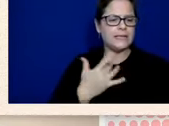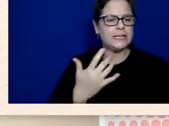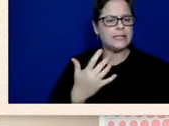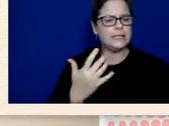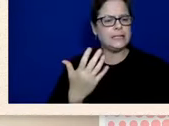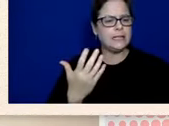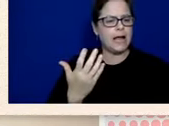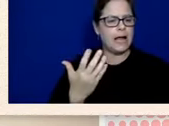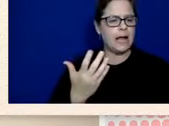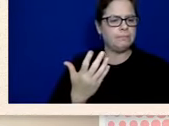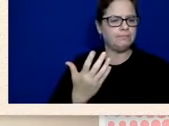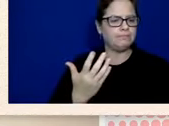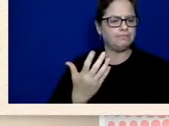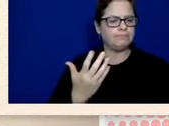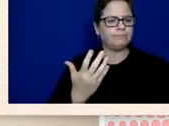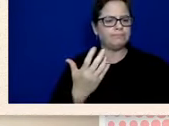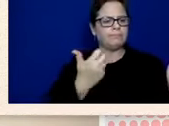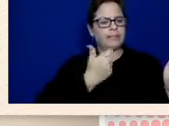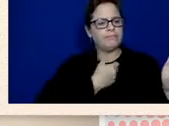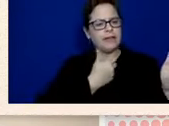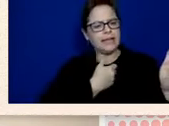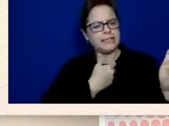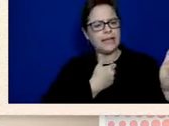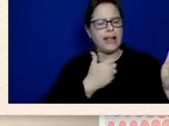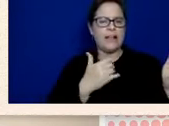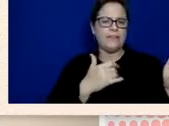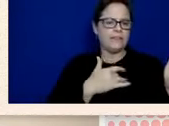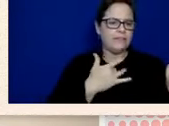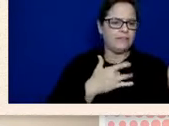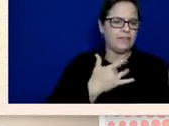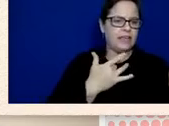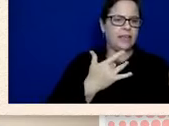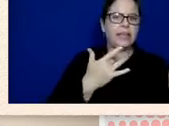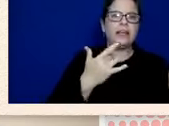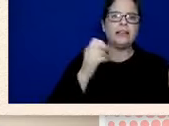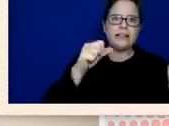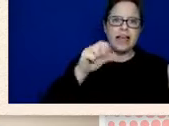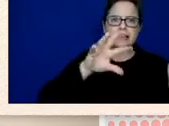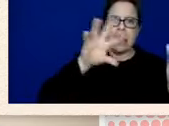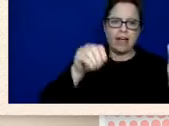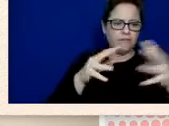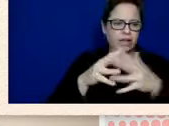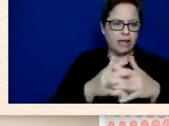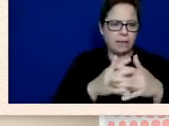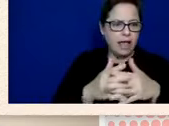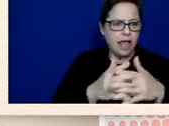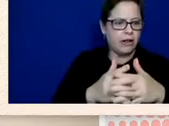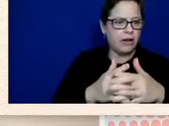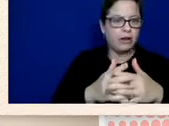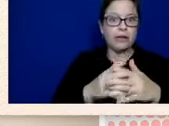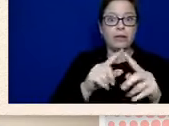am um African American, but I'm also from the Caribbean.